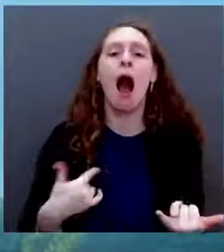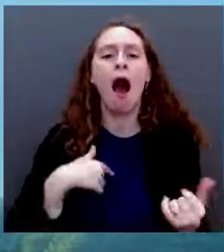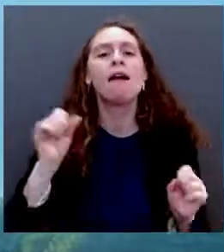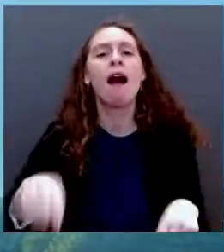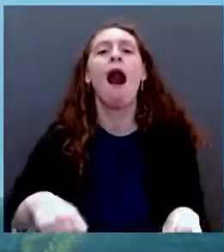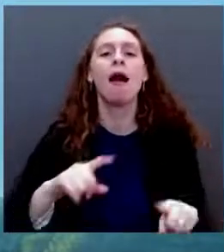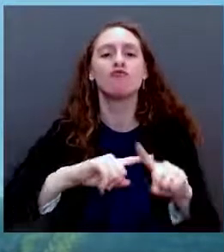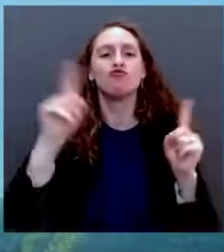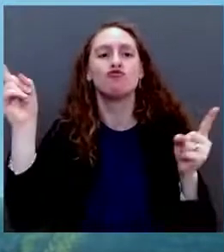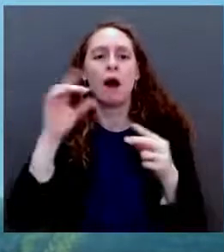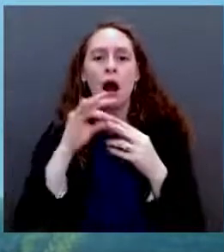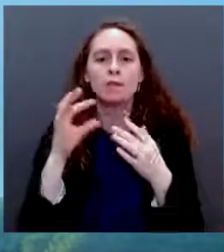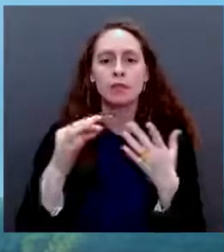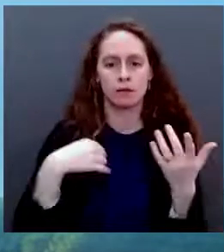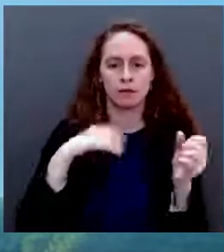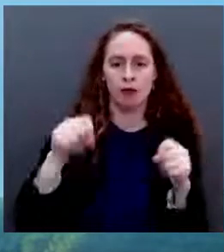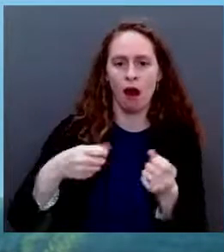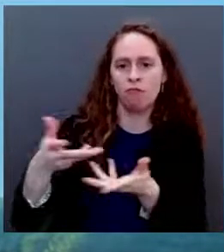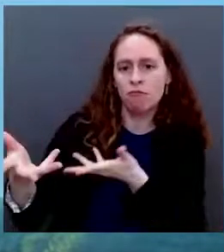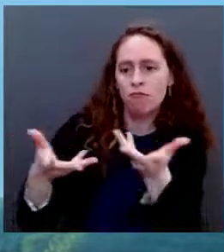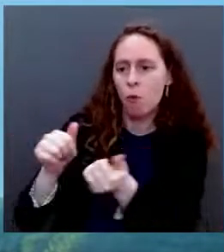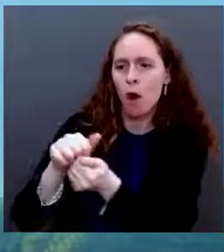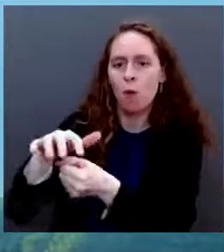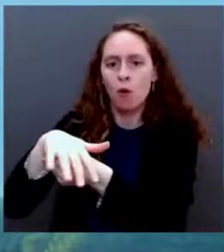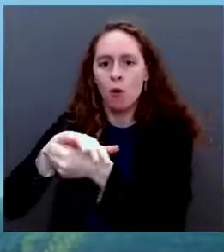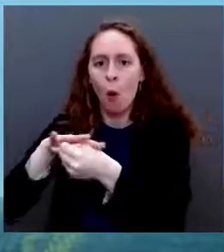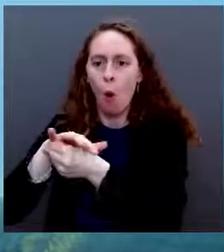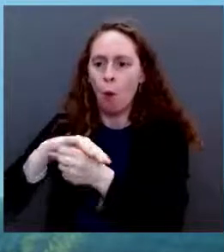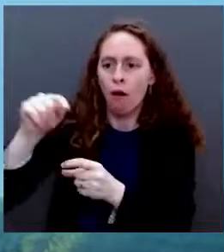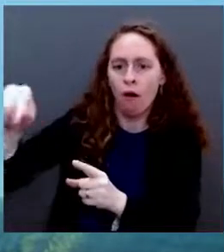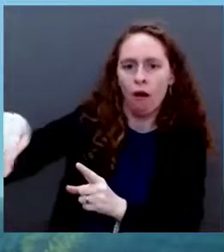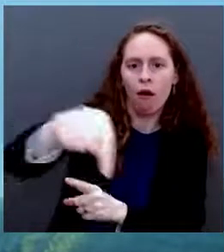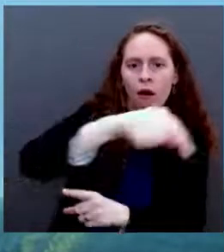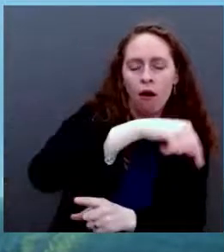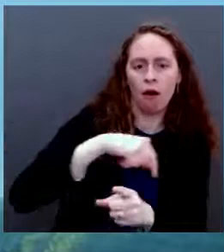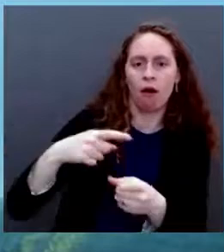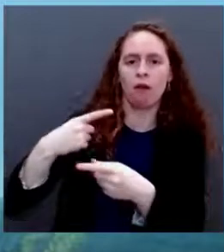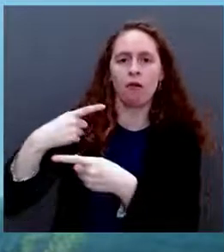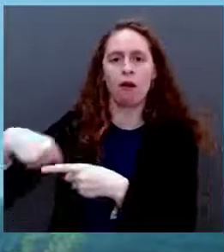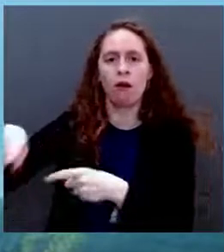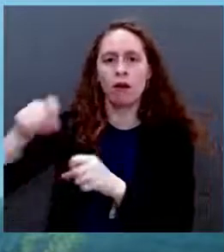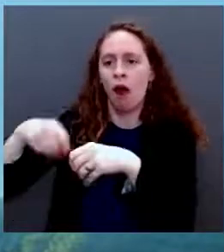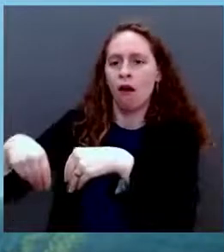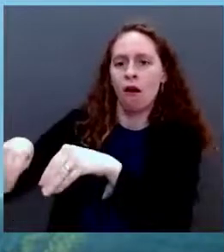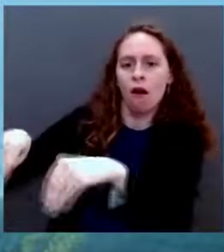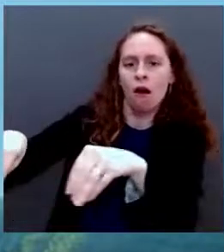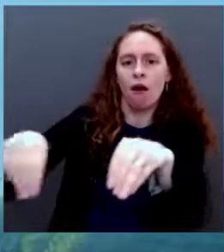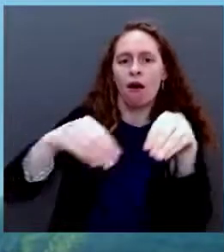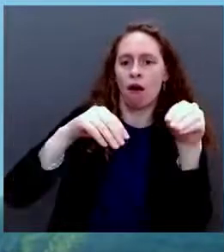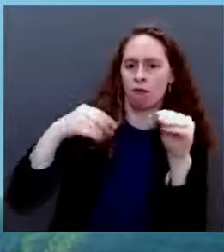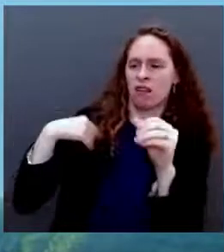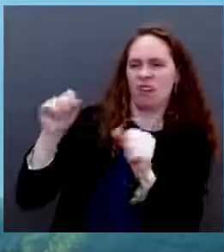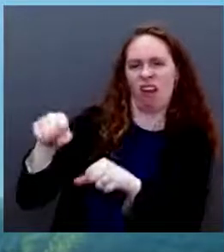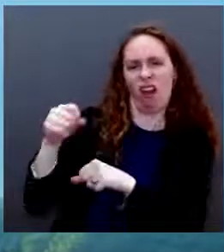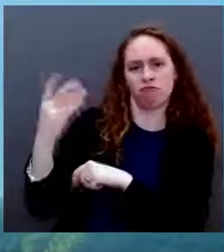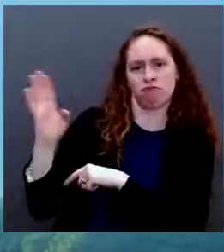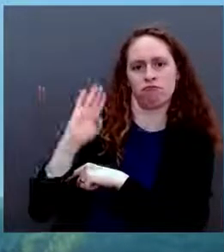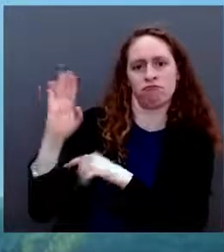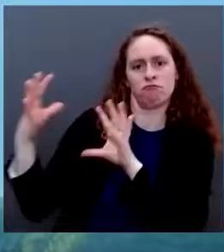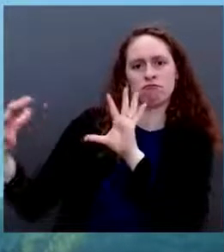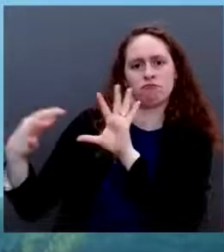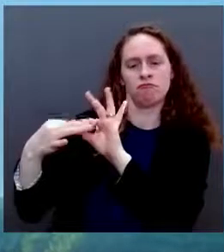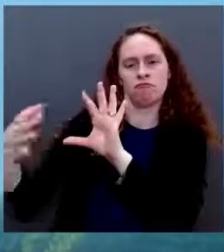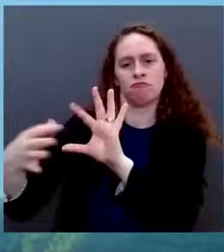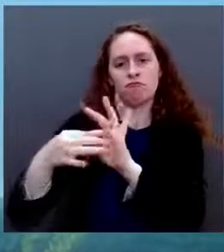choices. In my opinion, they get a better product. And we know because of the pandemic has shown us and proven to